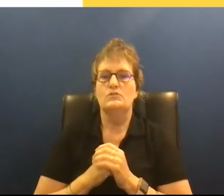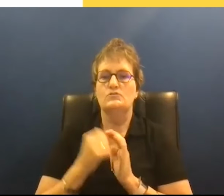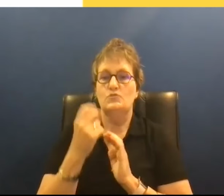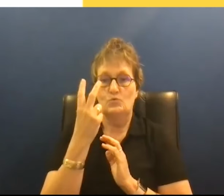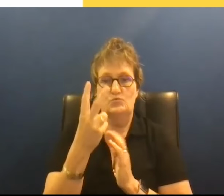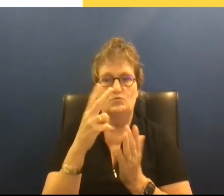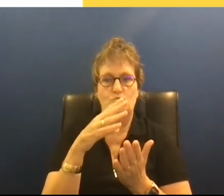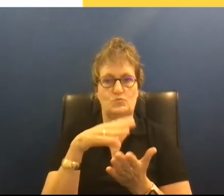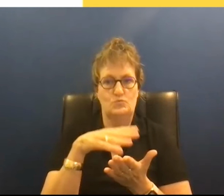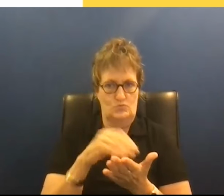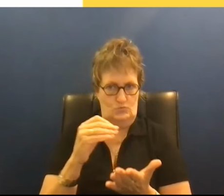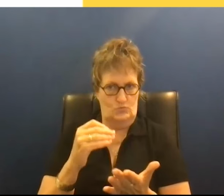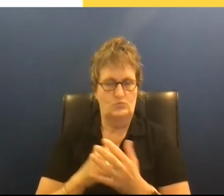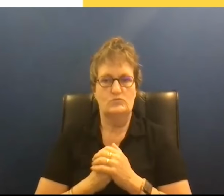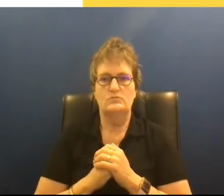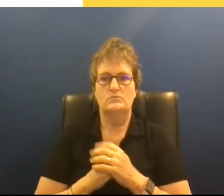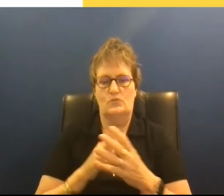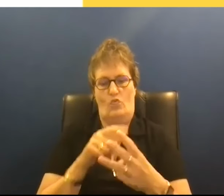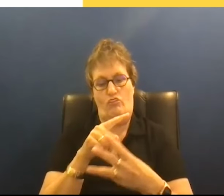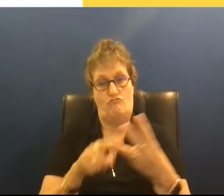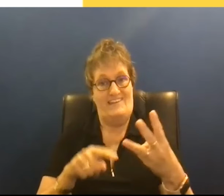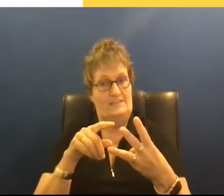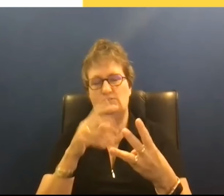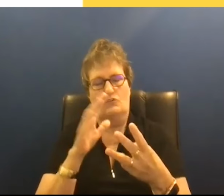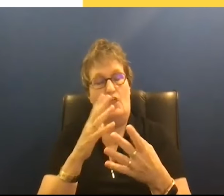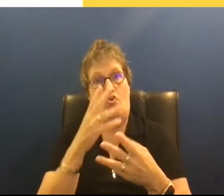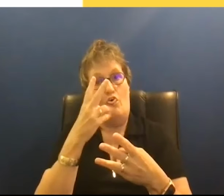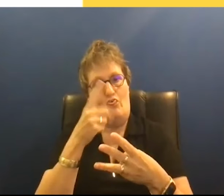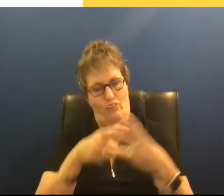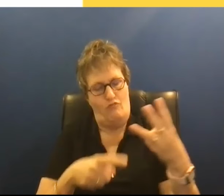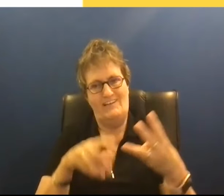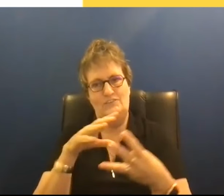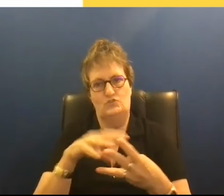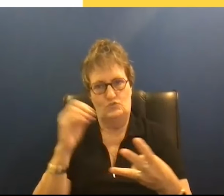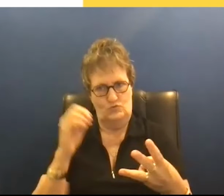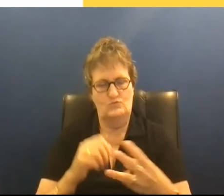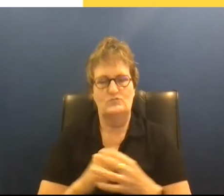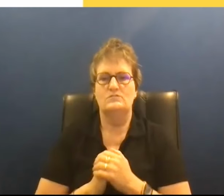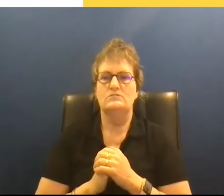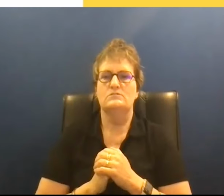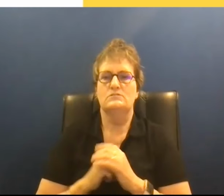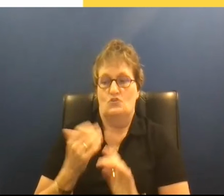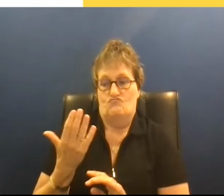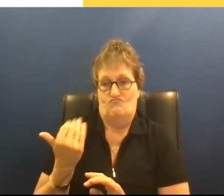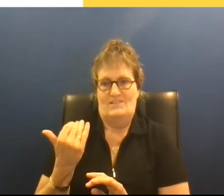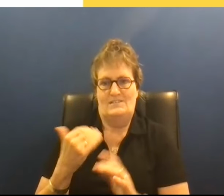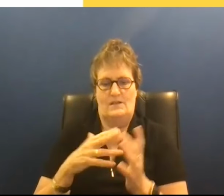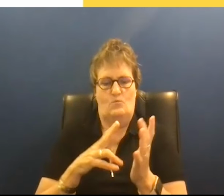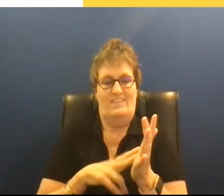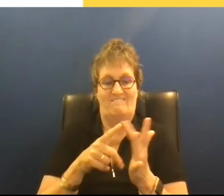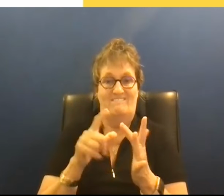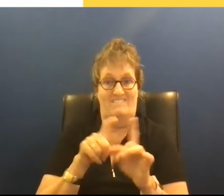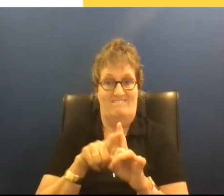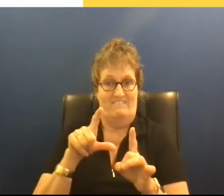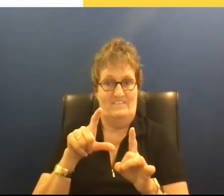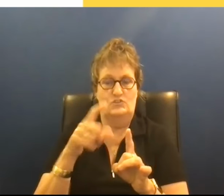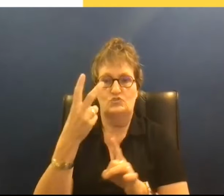We worked, here's three of them at the latest Crowded Cadmans exhibition from Vivid